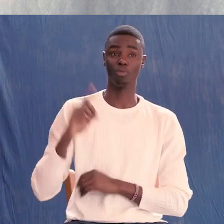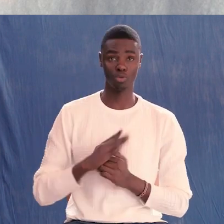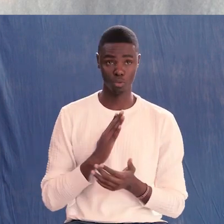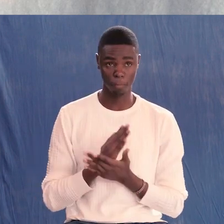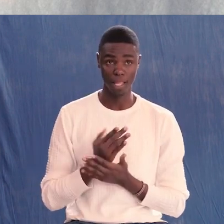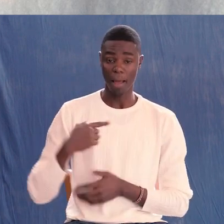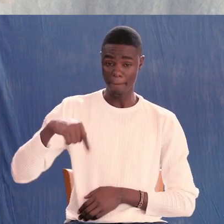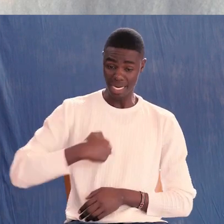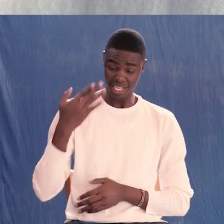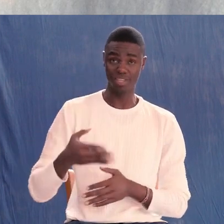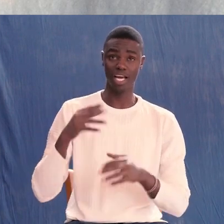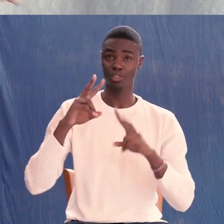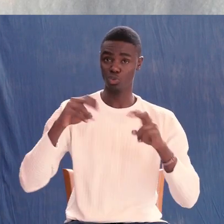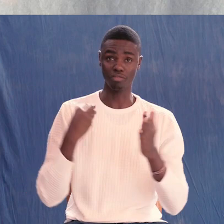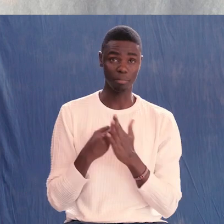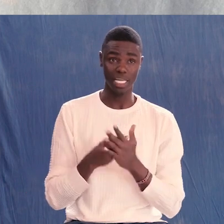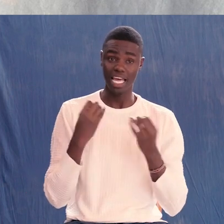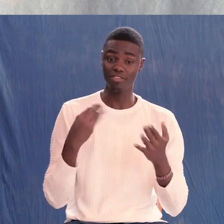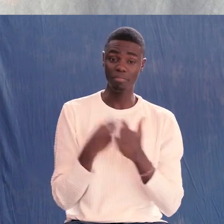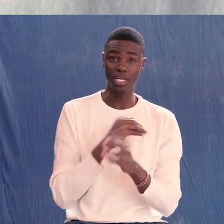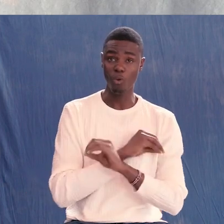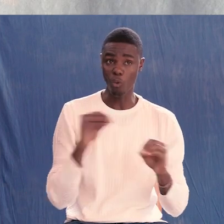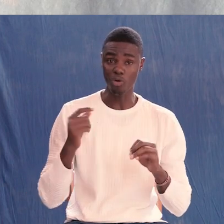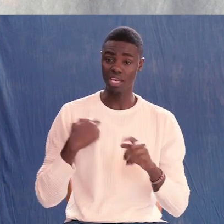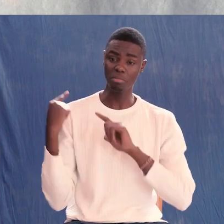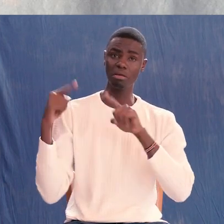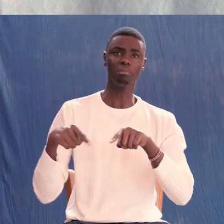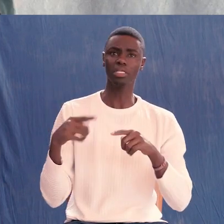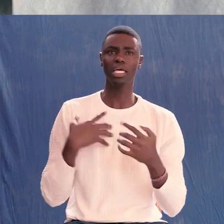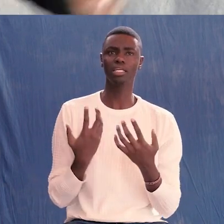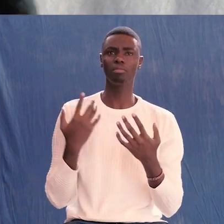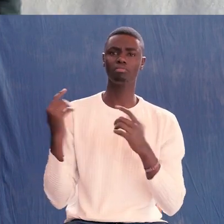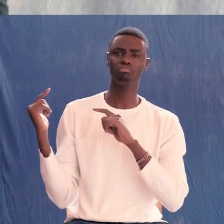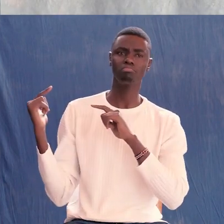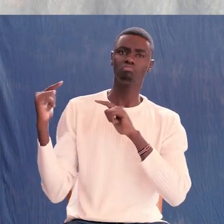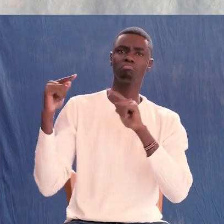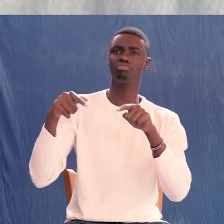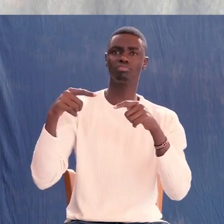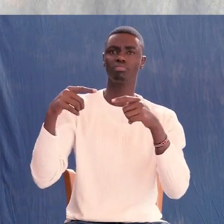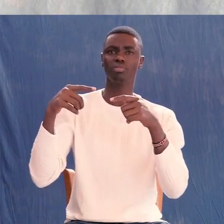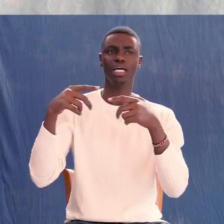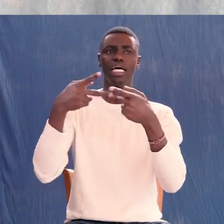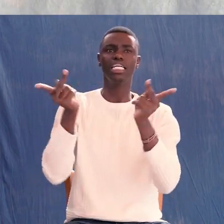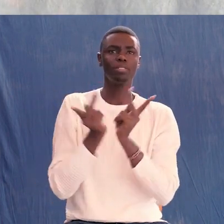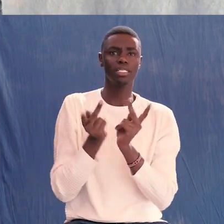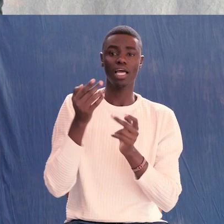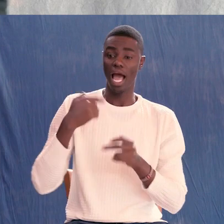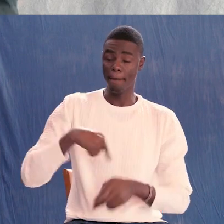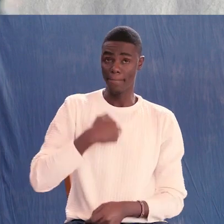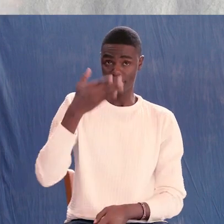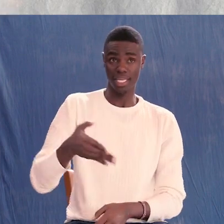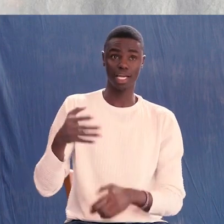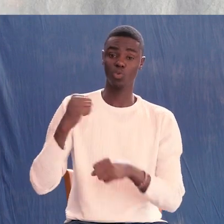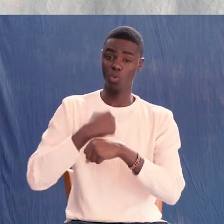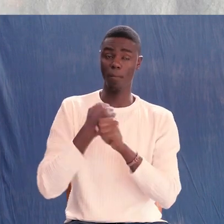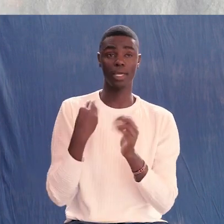I'm here to make money. If I wasn't here to make money, I wouldn't be kind of cooped up in that space. I'm here to make